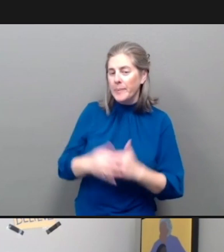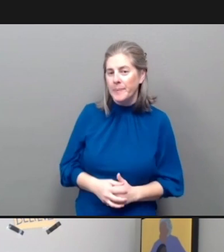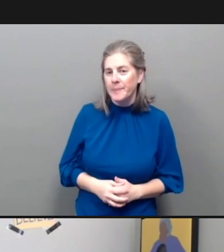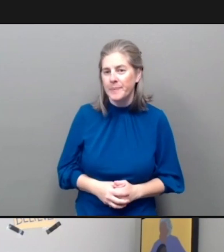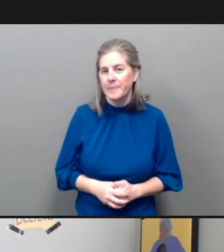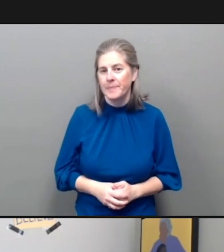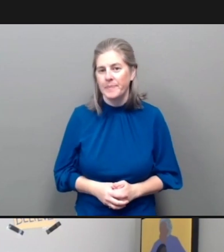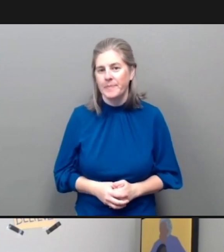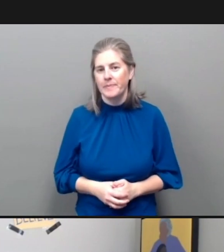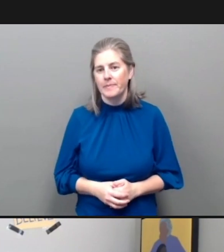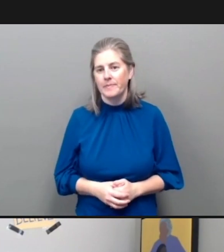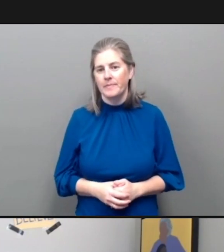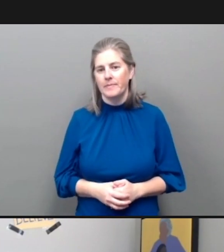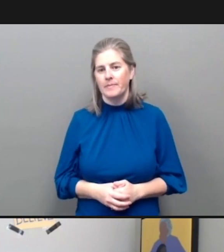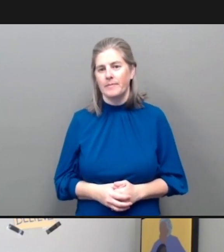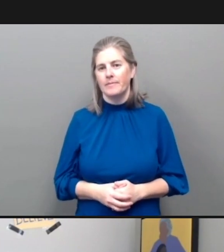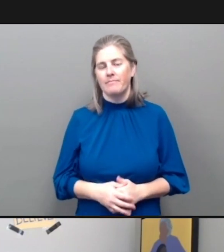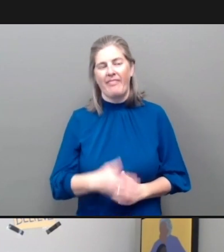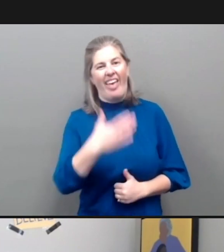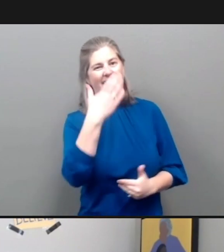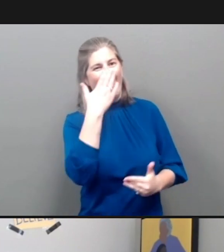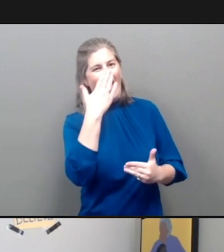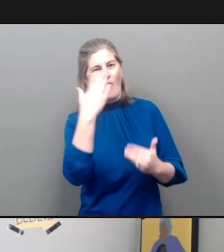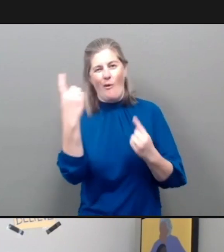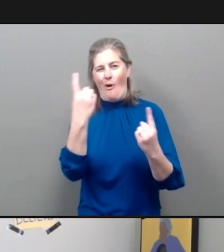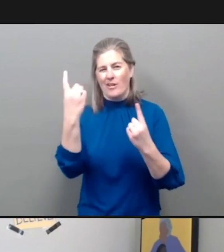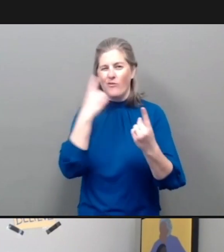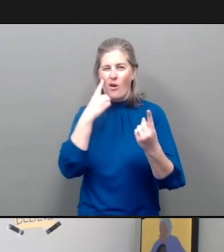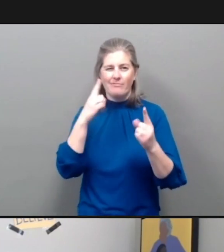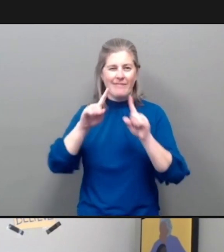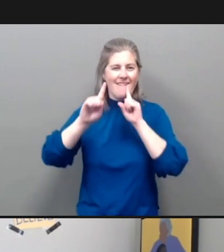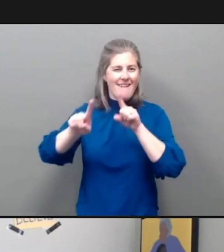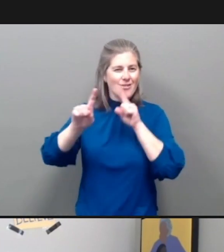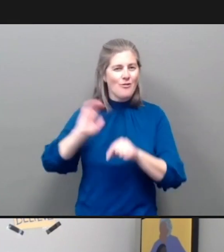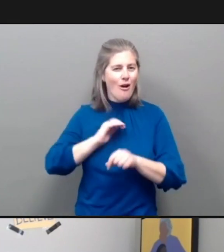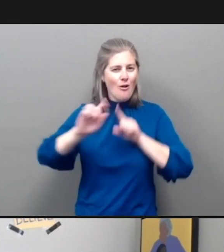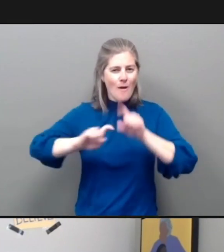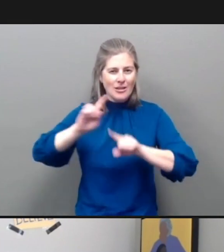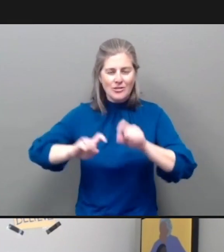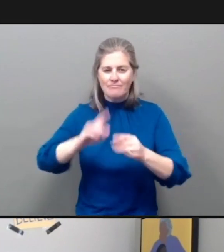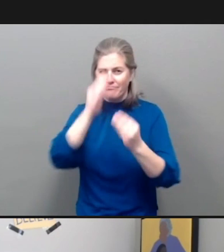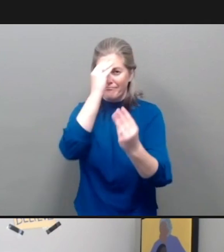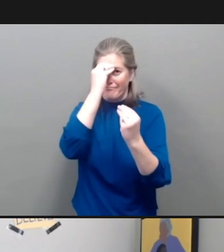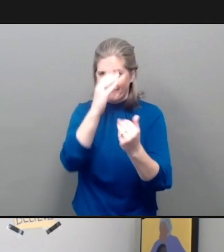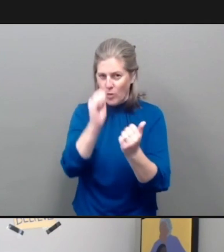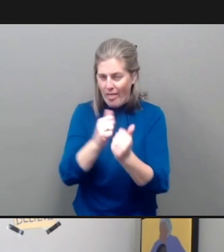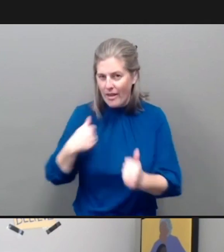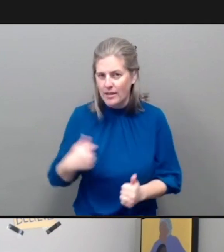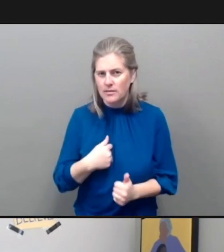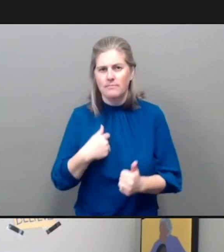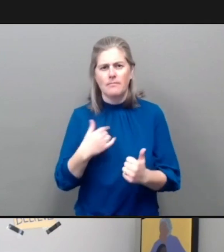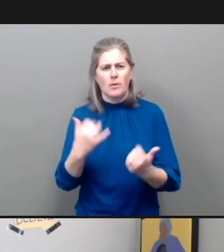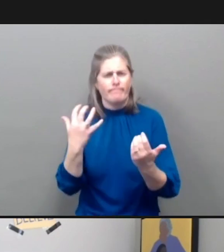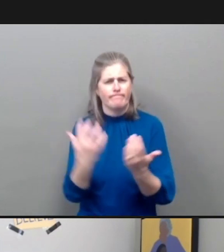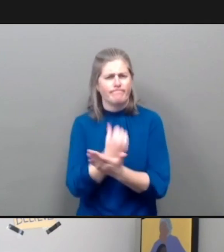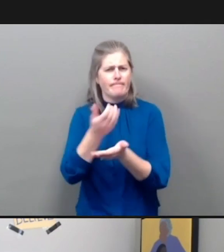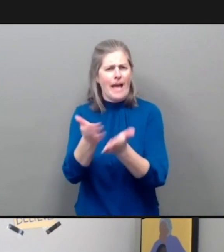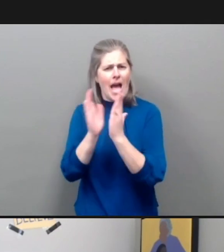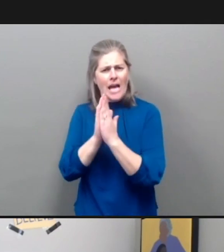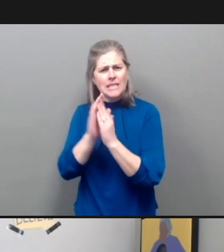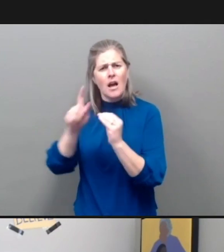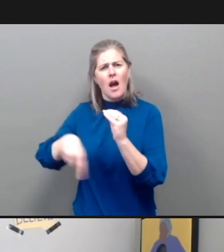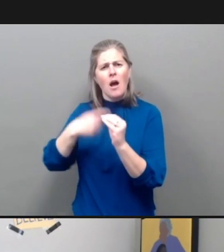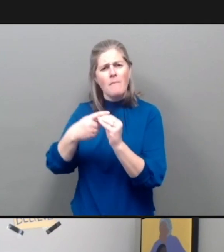unmuted. Thank you guys, as always, for doing this and giving us all this information. I wanted to actually ask